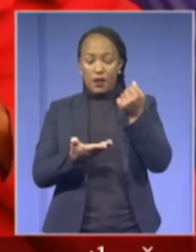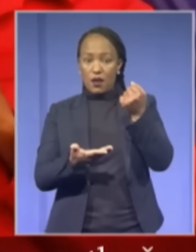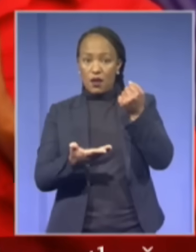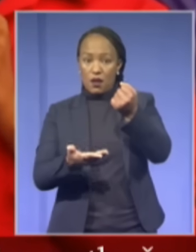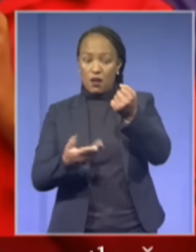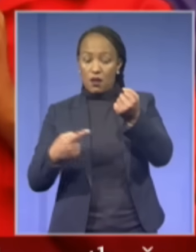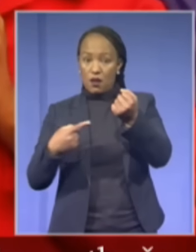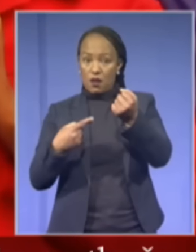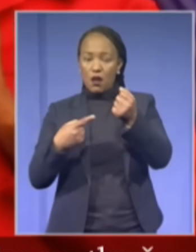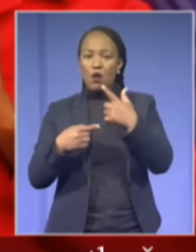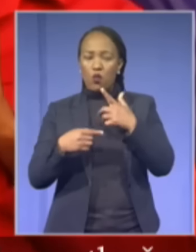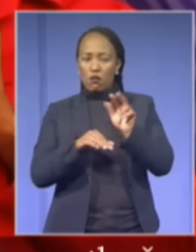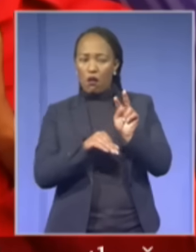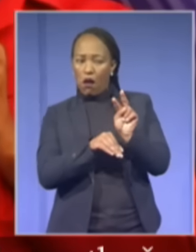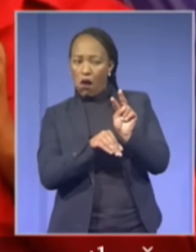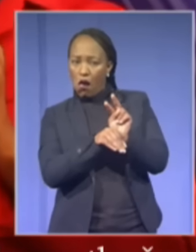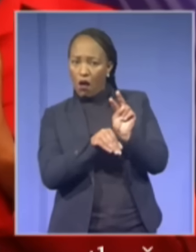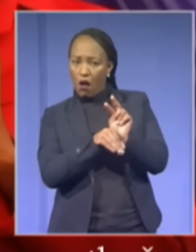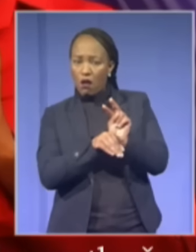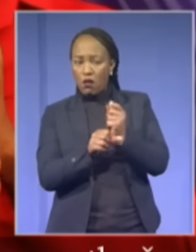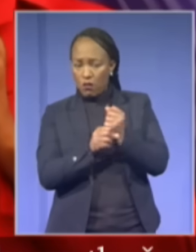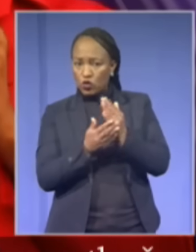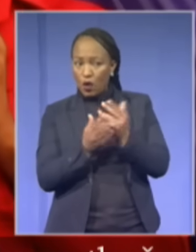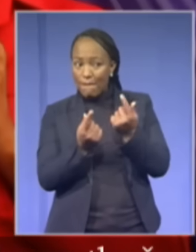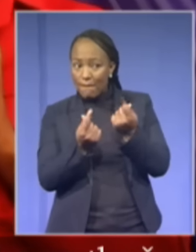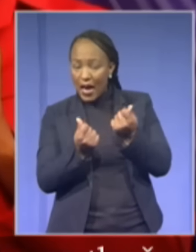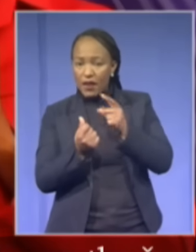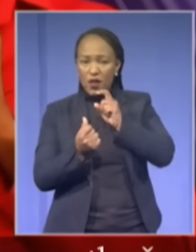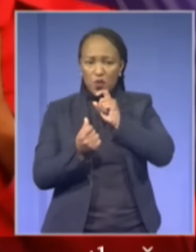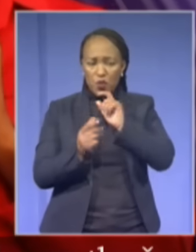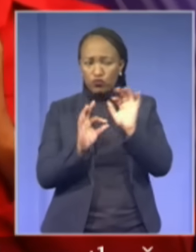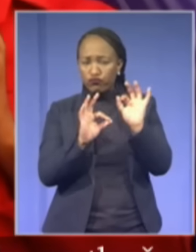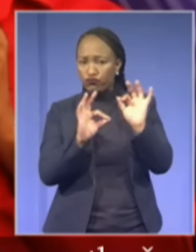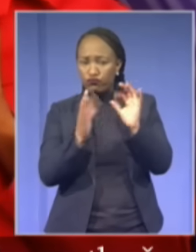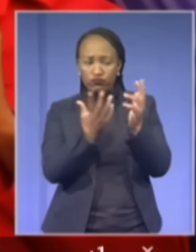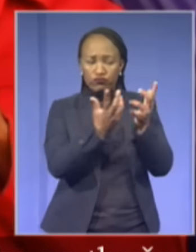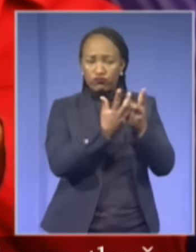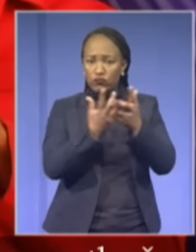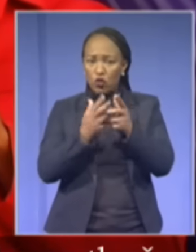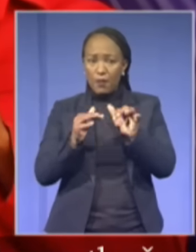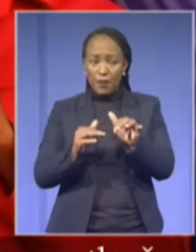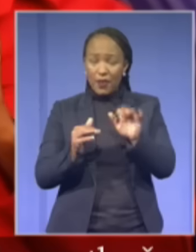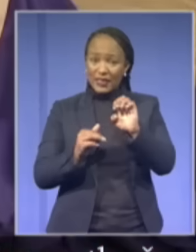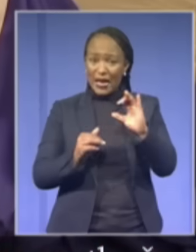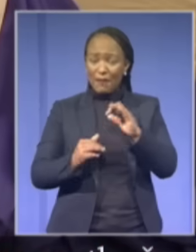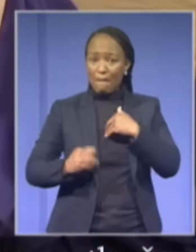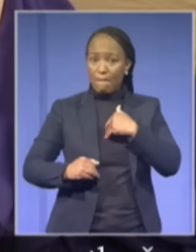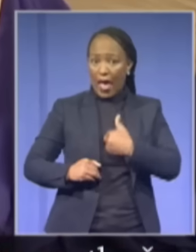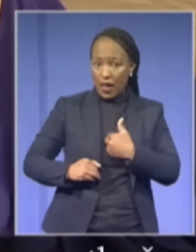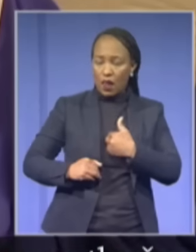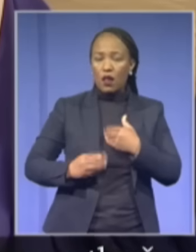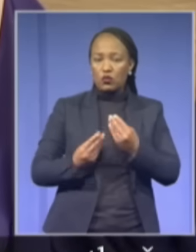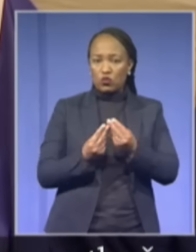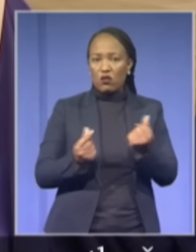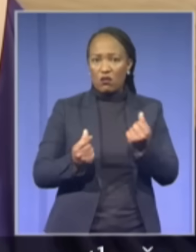to make sure that the money is used correctly to deal with the pain of the people of Eastern Cape. I don't